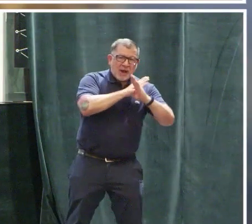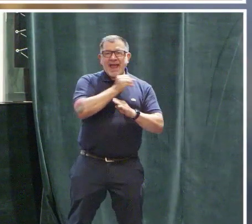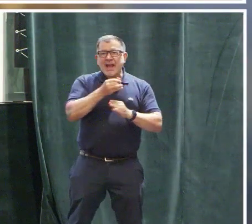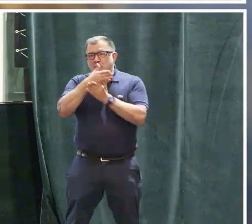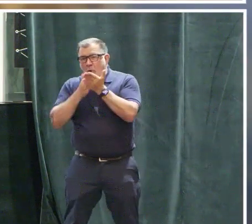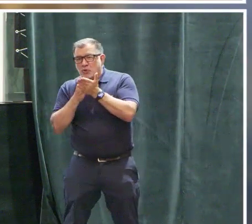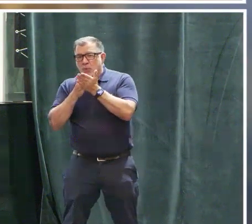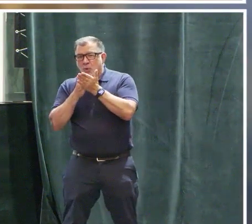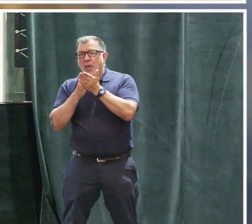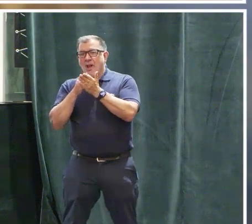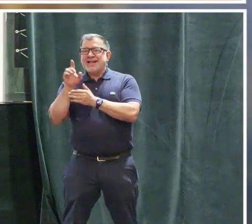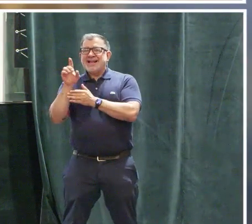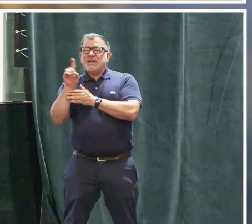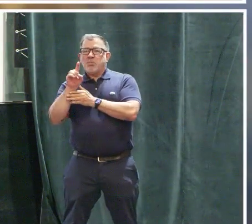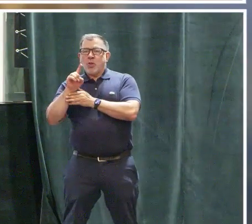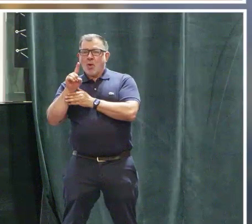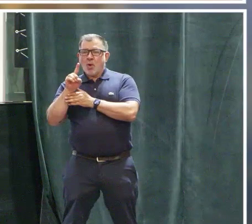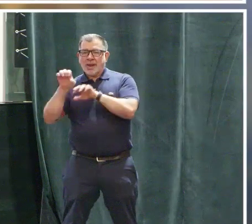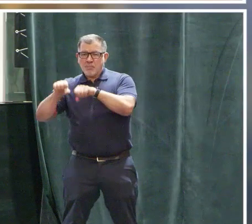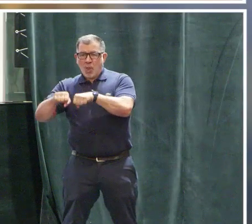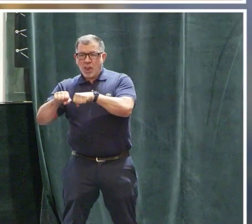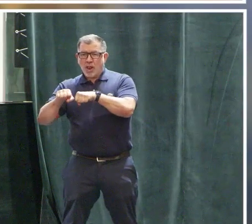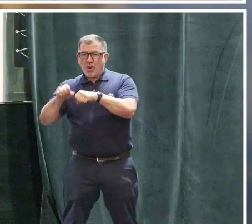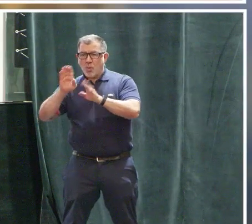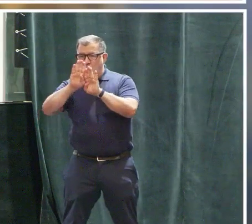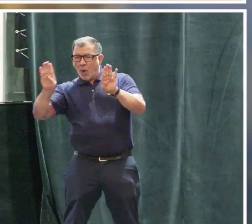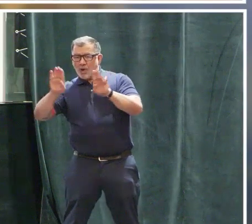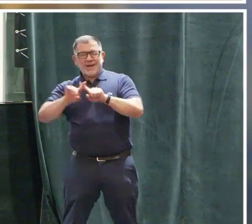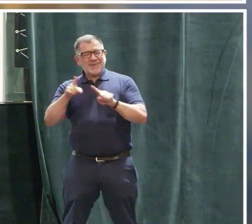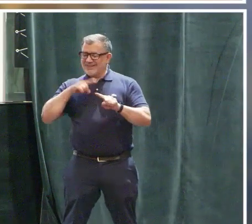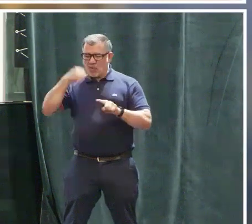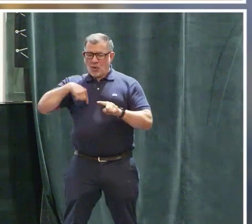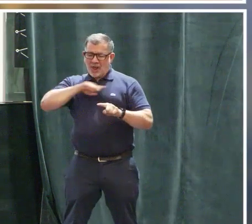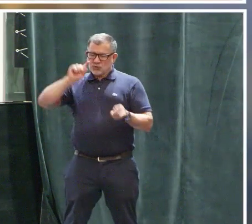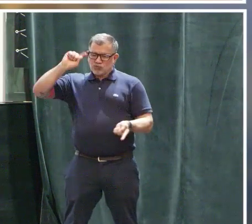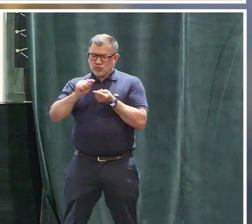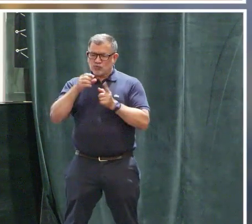there really wasn't any way that we could reduce that impact both